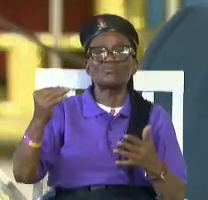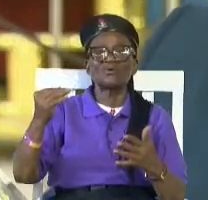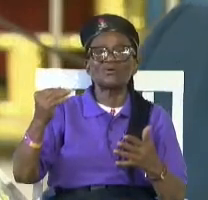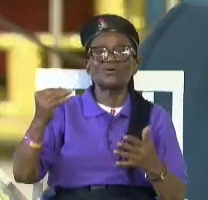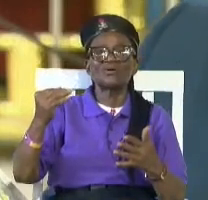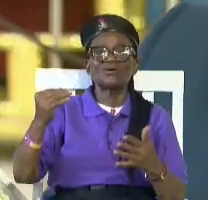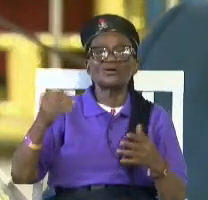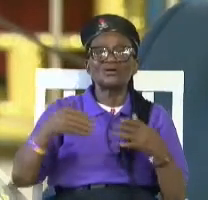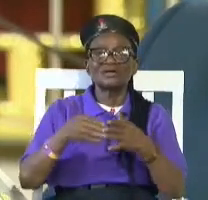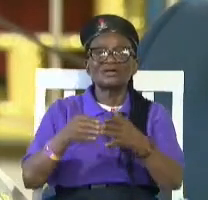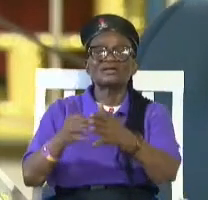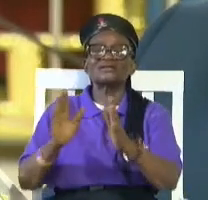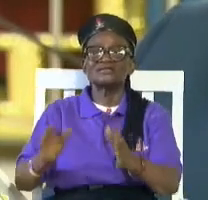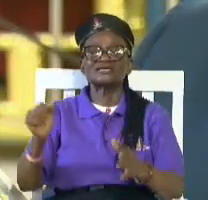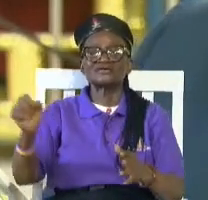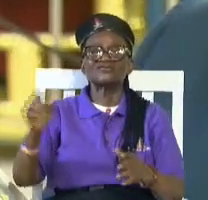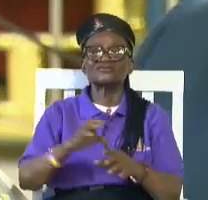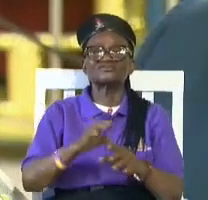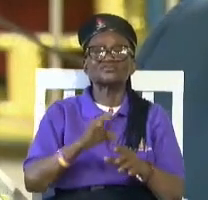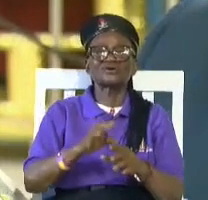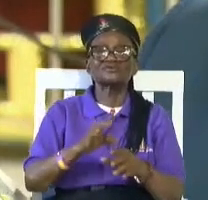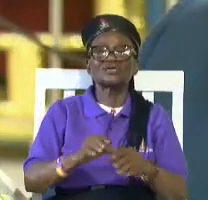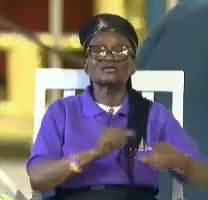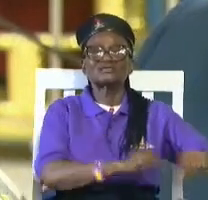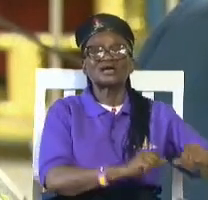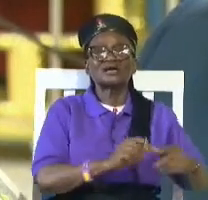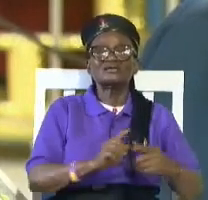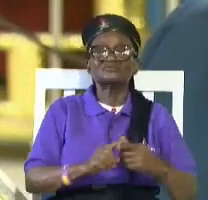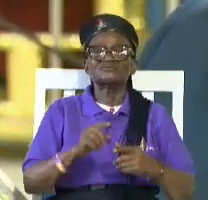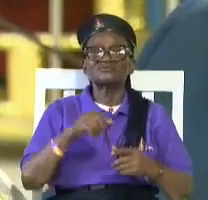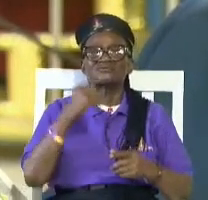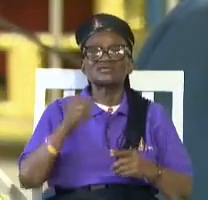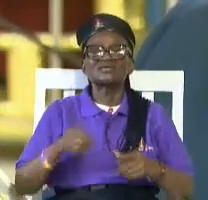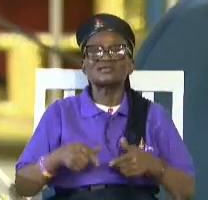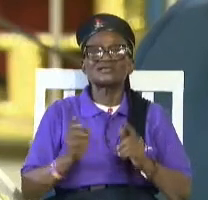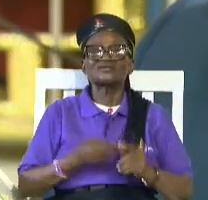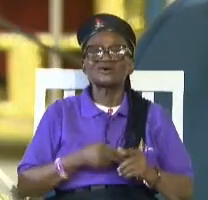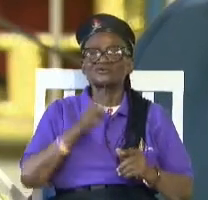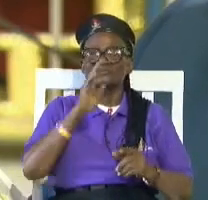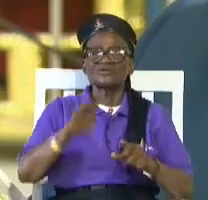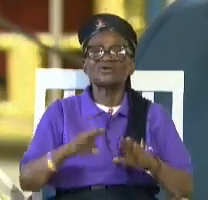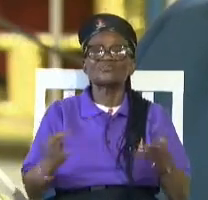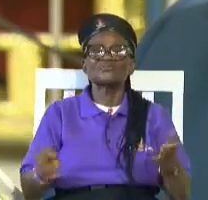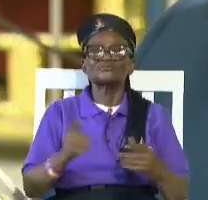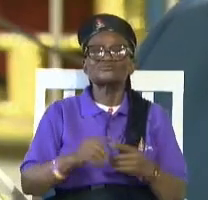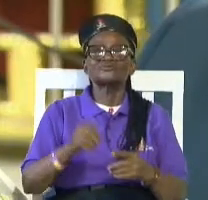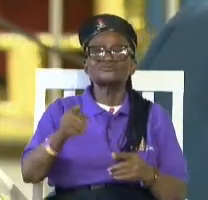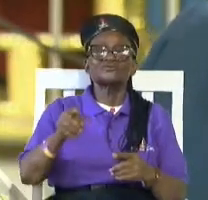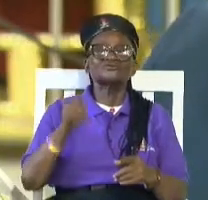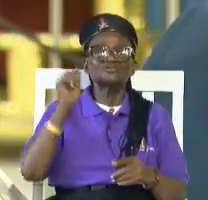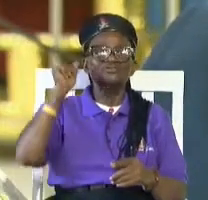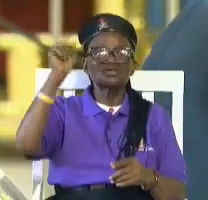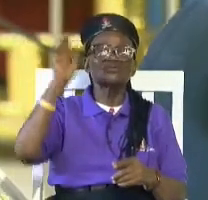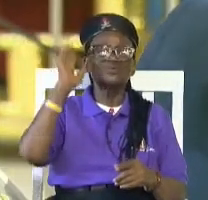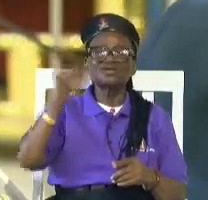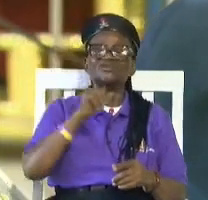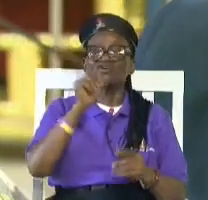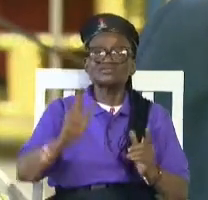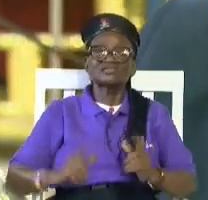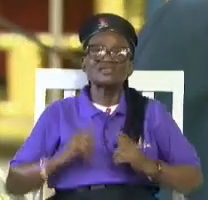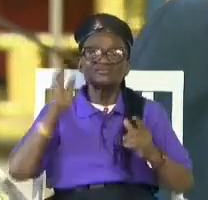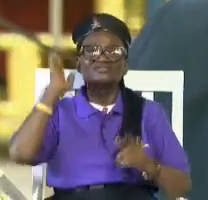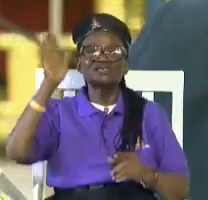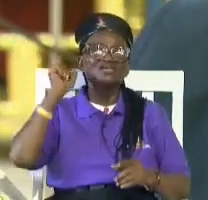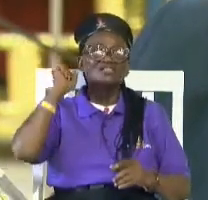leaders of the church aside and say, let us just be open to you. She cannot survive it. She's going